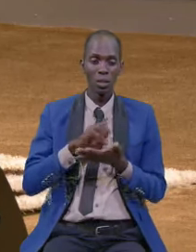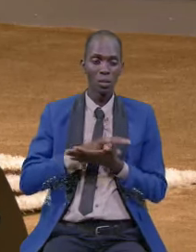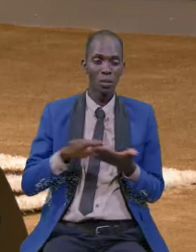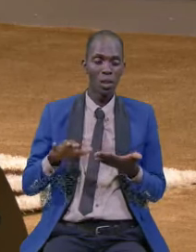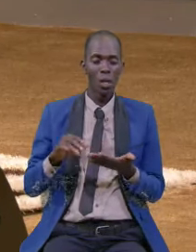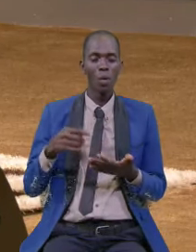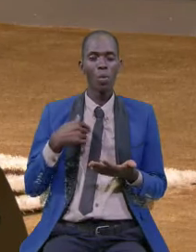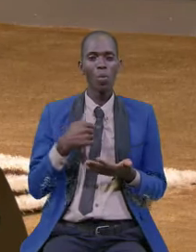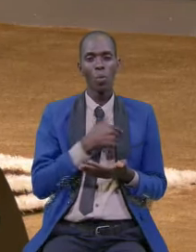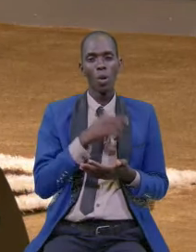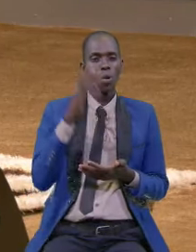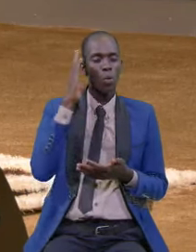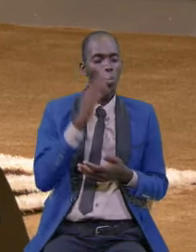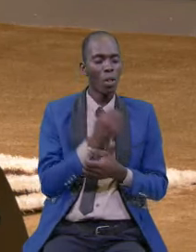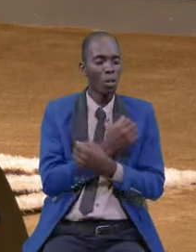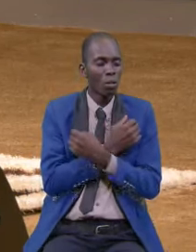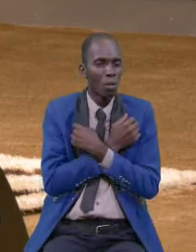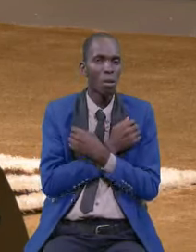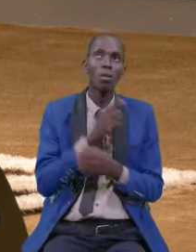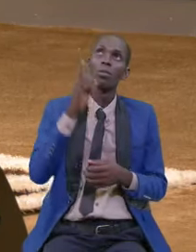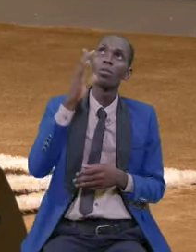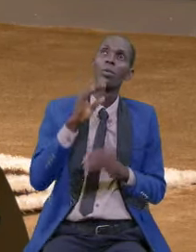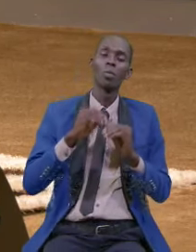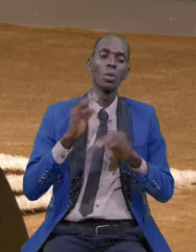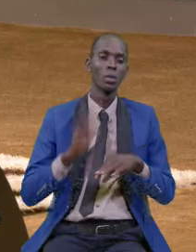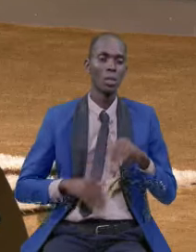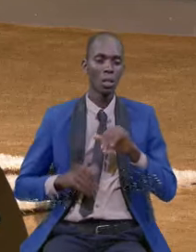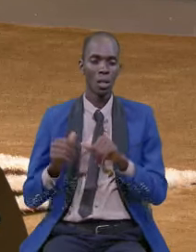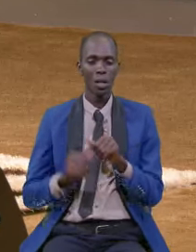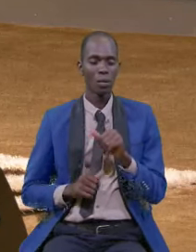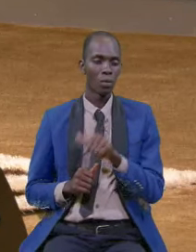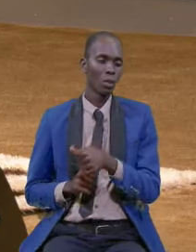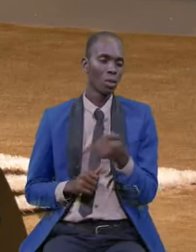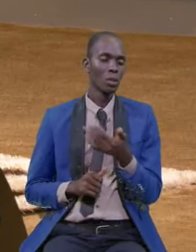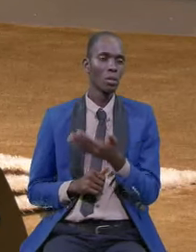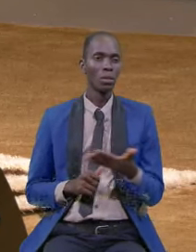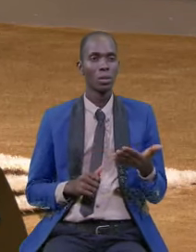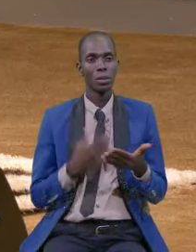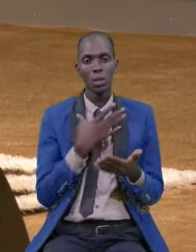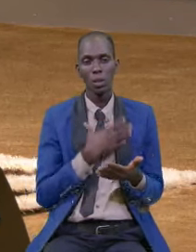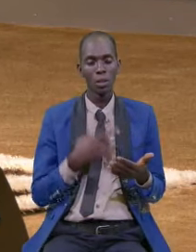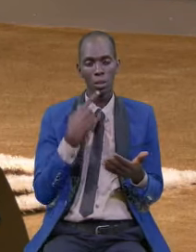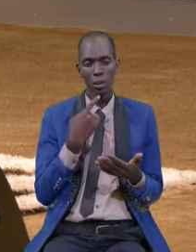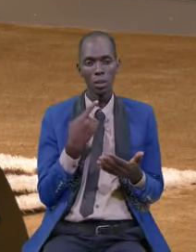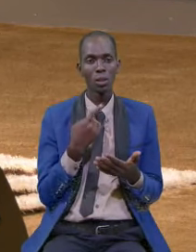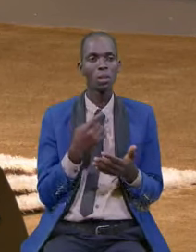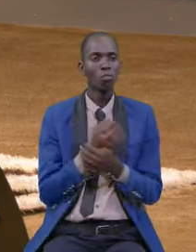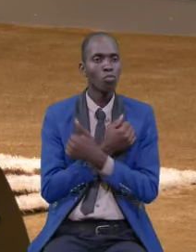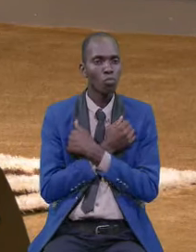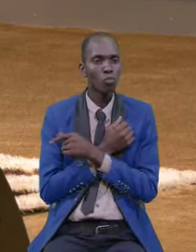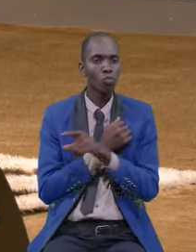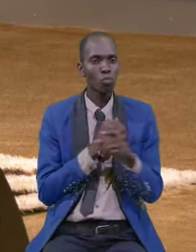above everything. And so Christ said, lovest thou me more than these? He says unto him,